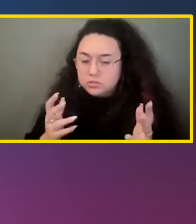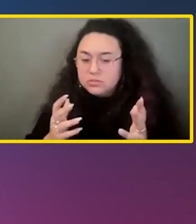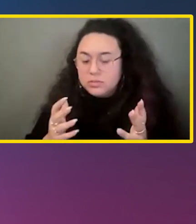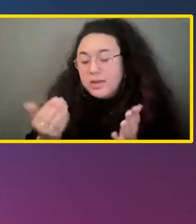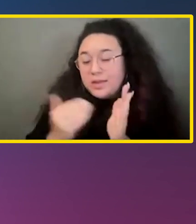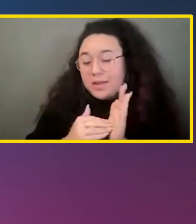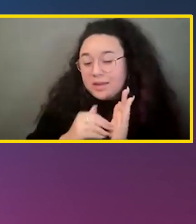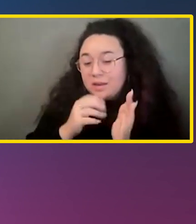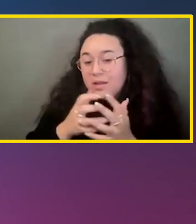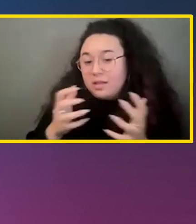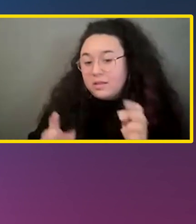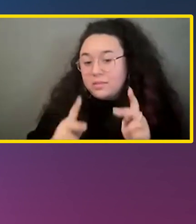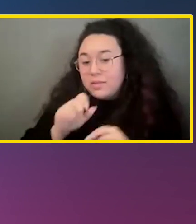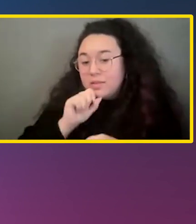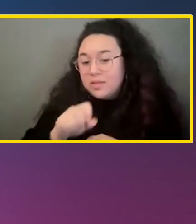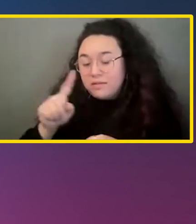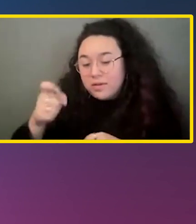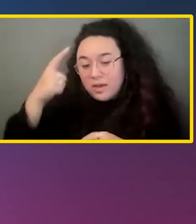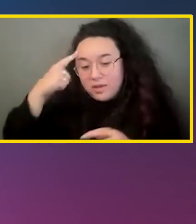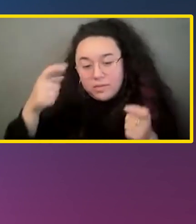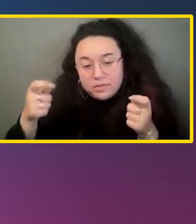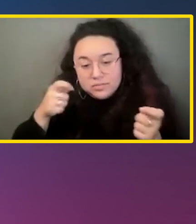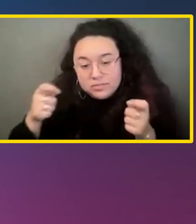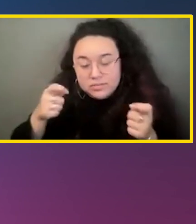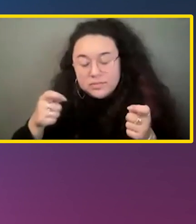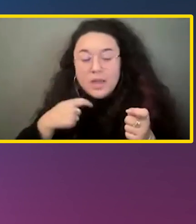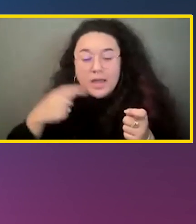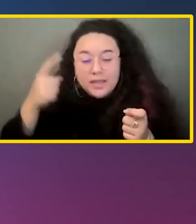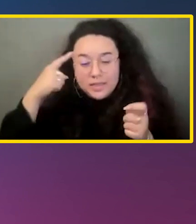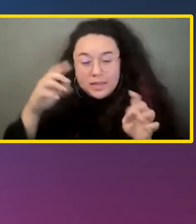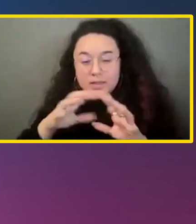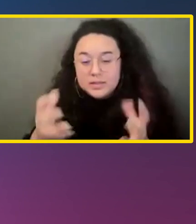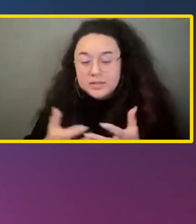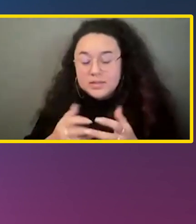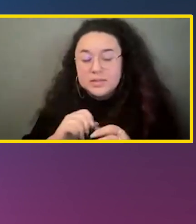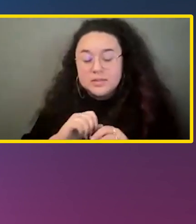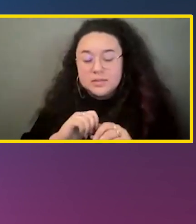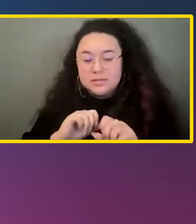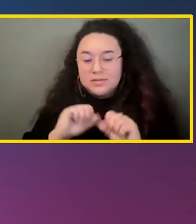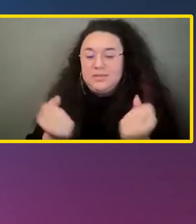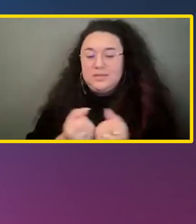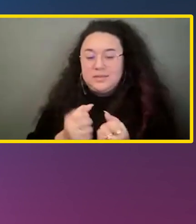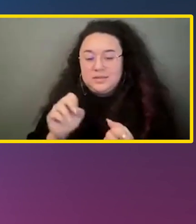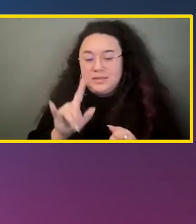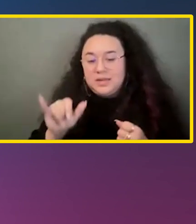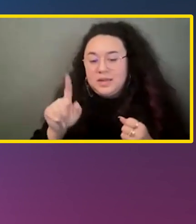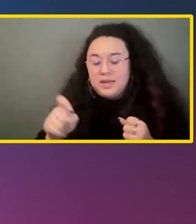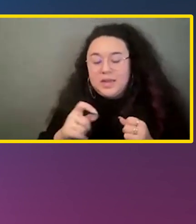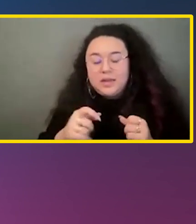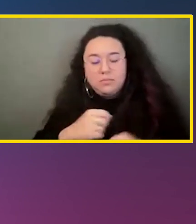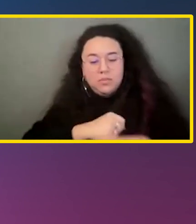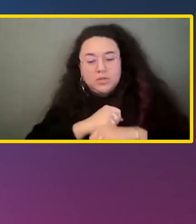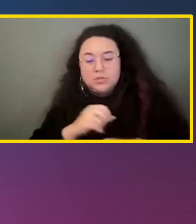again, not a whole lot of people love government oversight, but I do think in a society, you need to have some guardrails, or